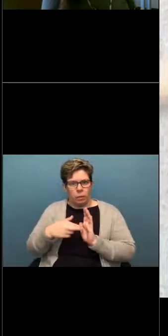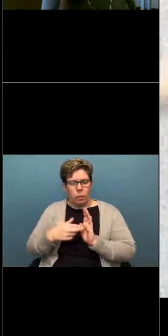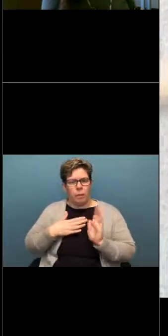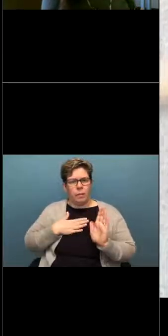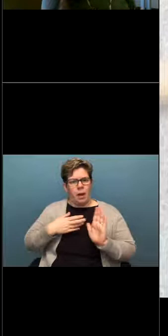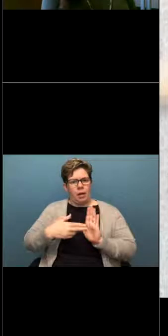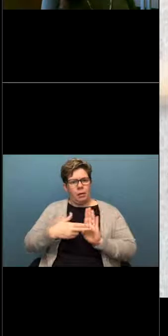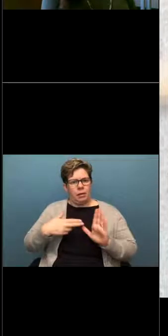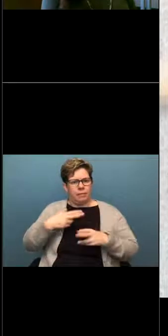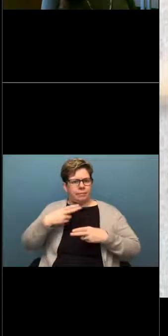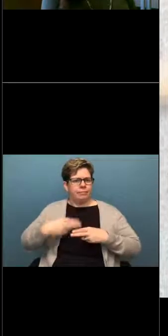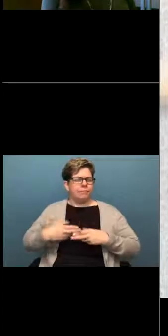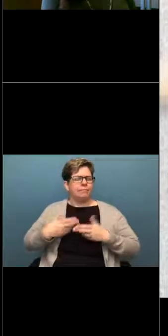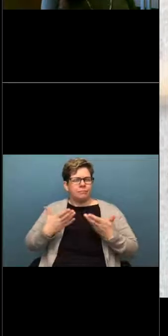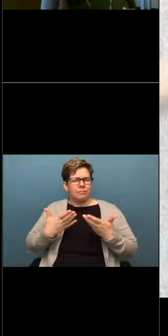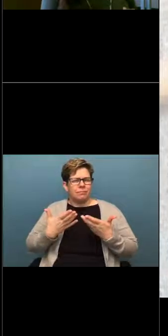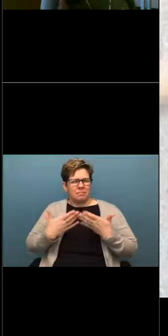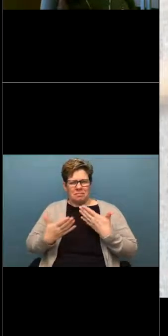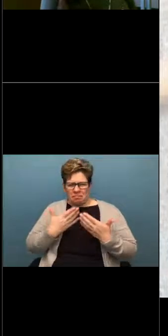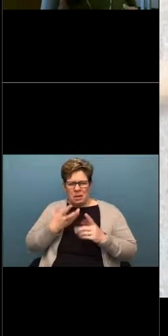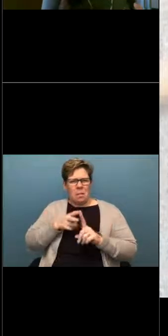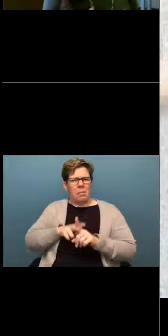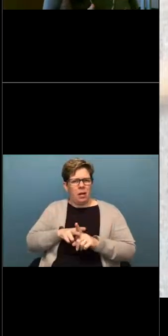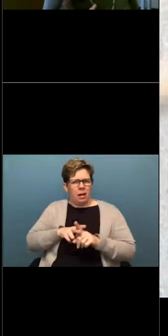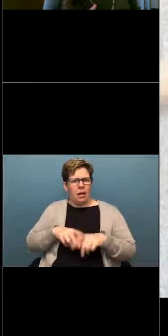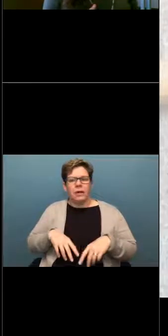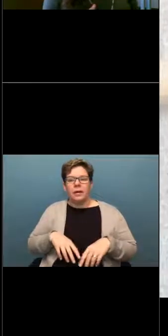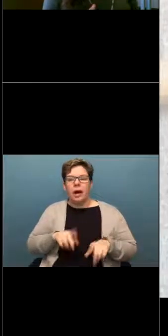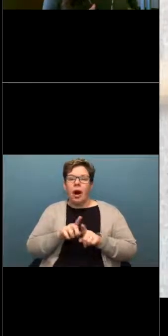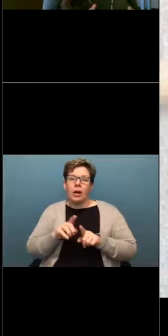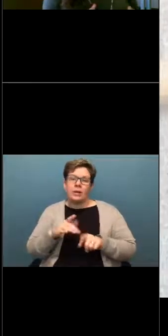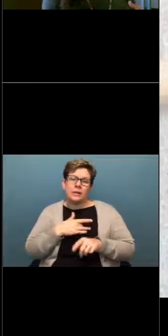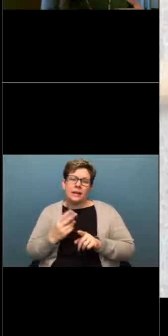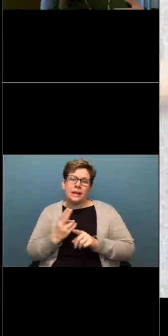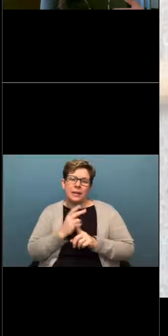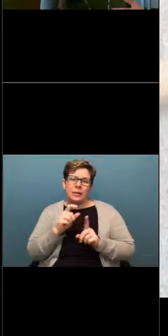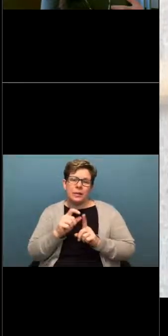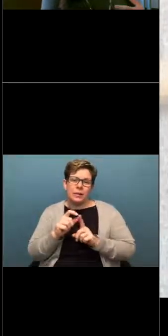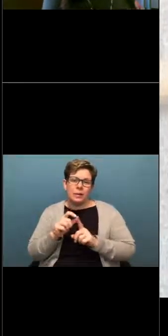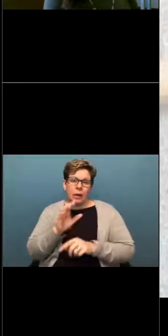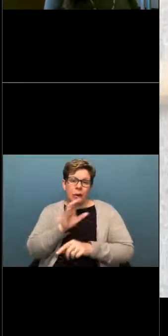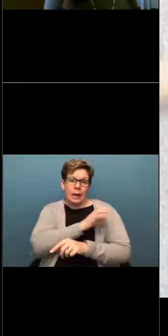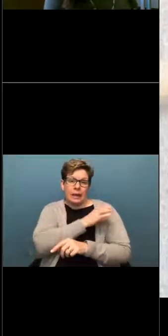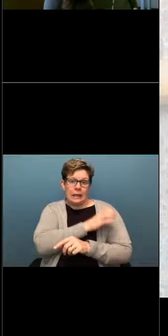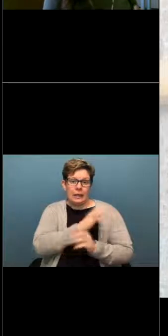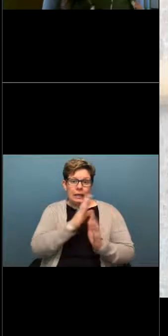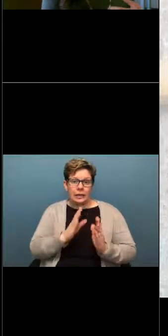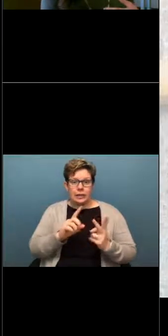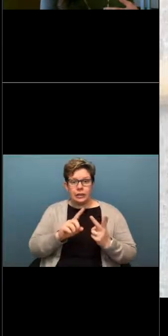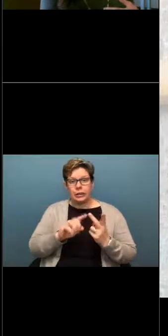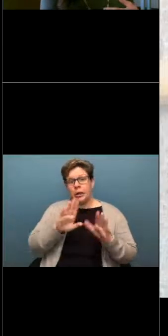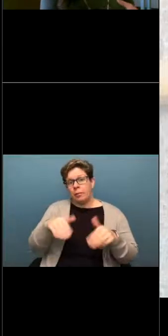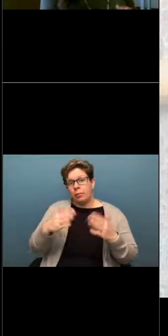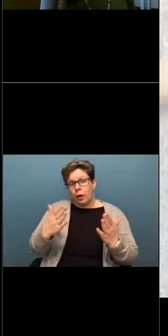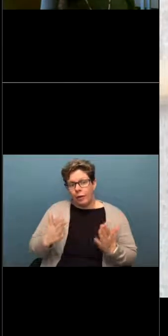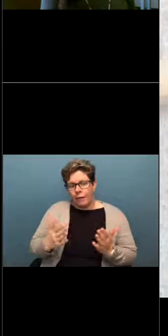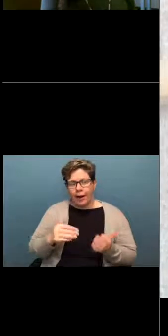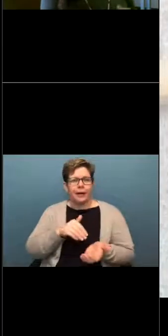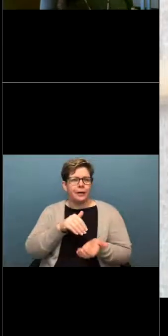might be, and whatever that might look like. I also tend to use terms like clinician, provider,